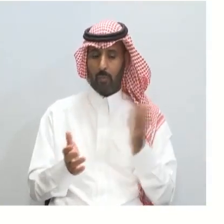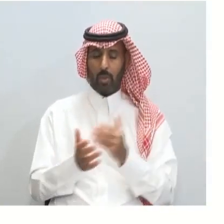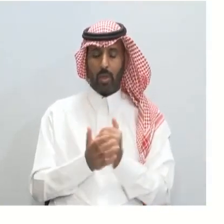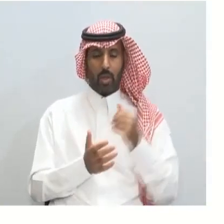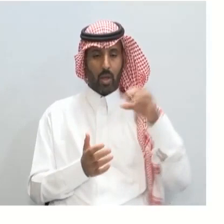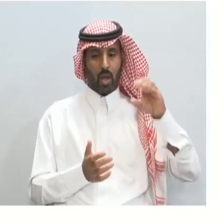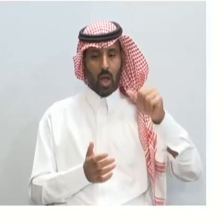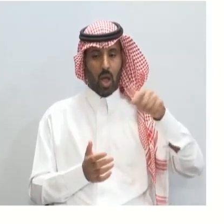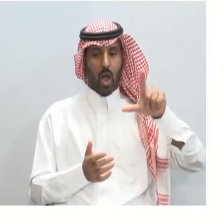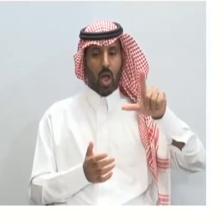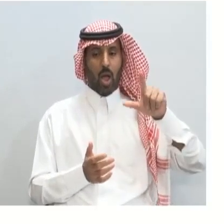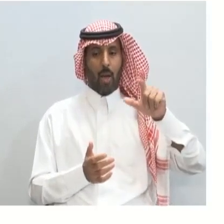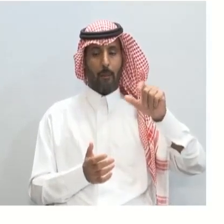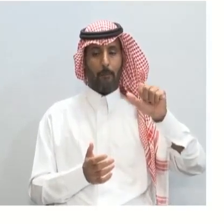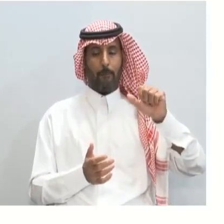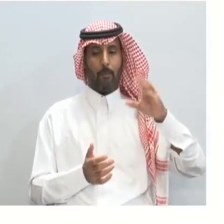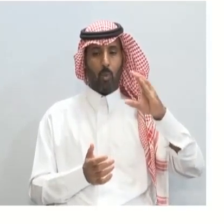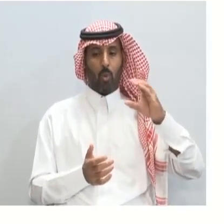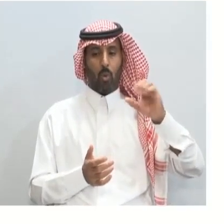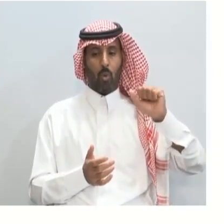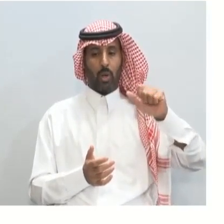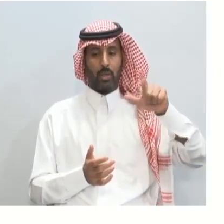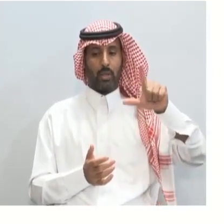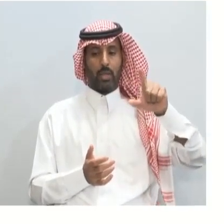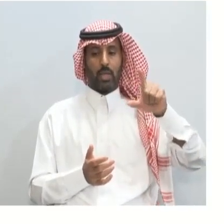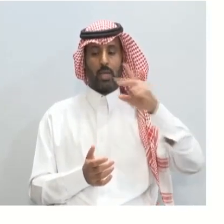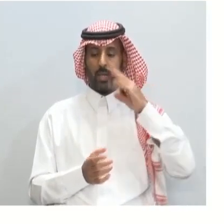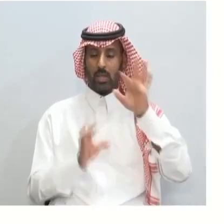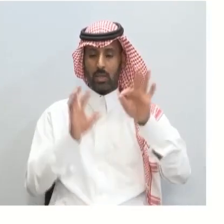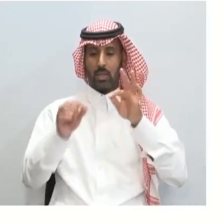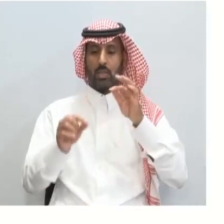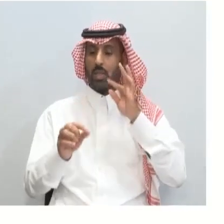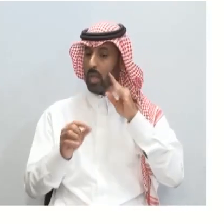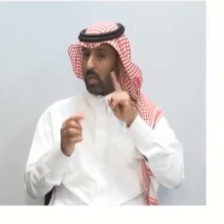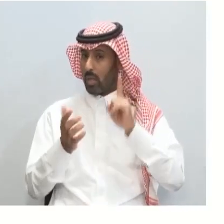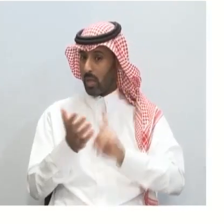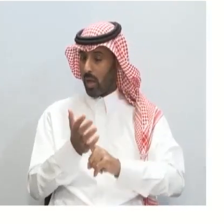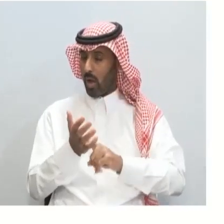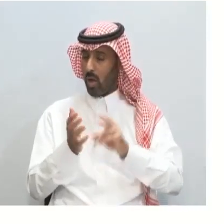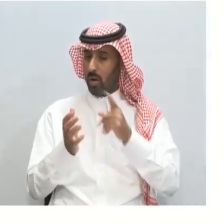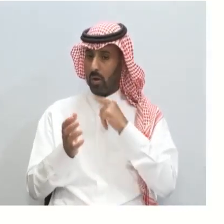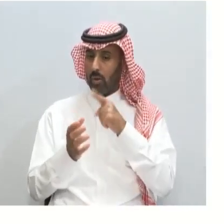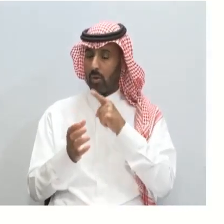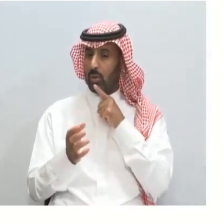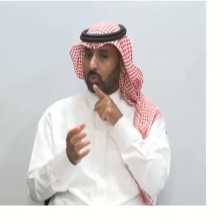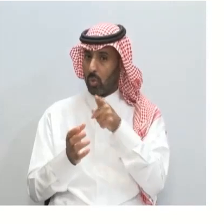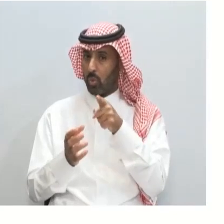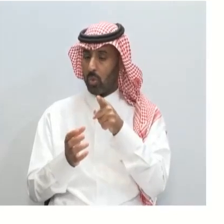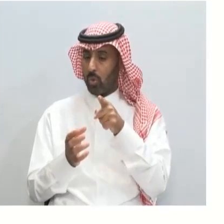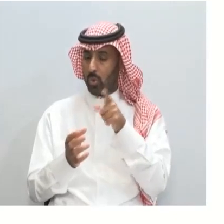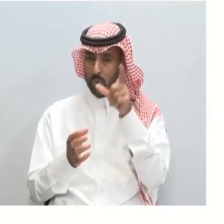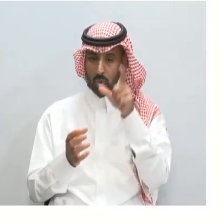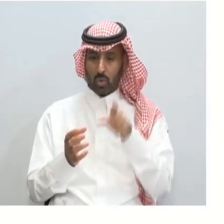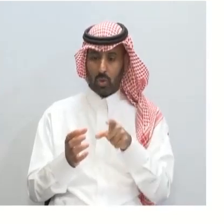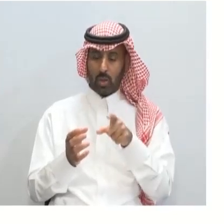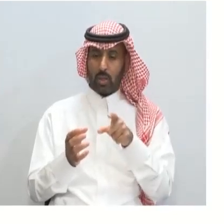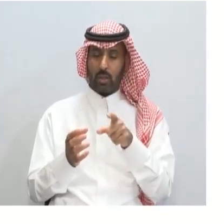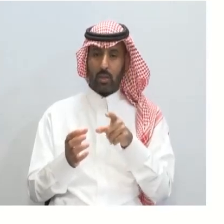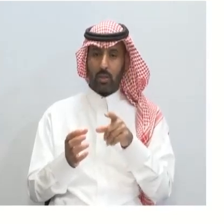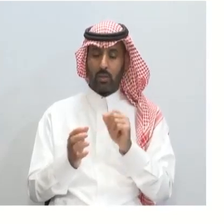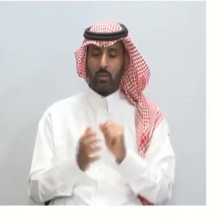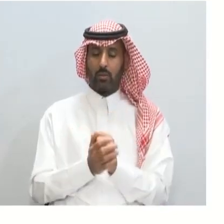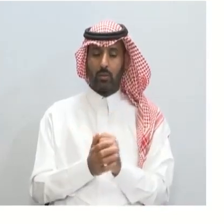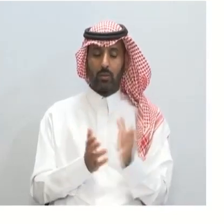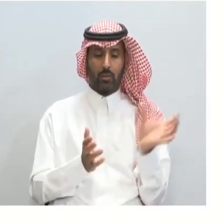Yes, Majid says this. He means that Khalid has to make the decision. So when you say it's your call, it means your decision.